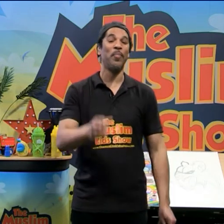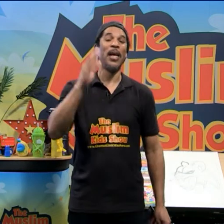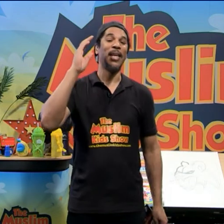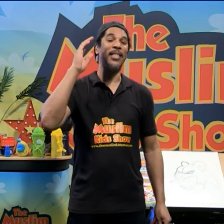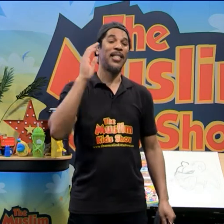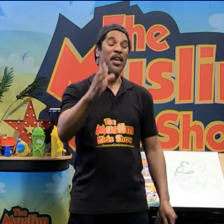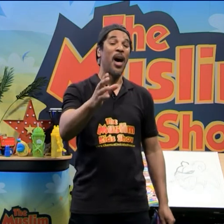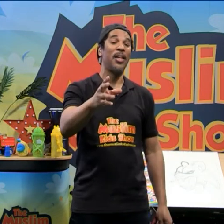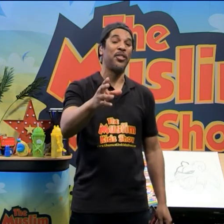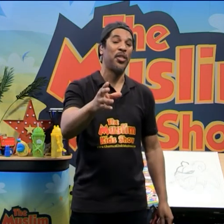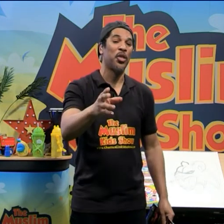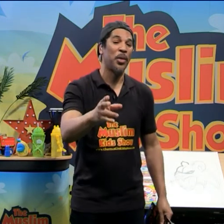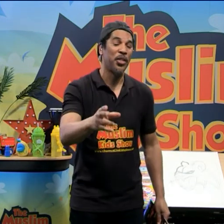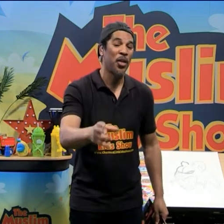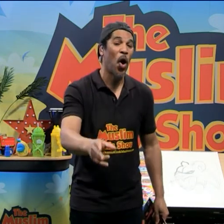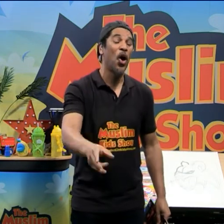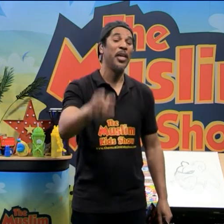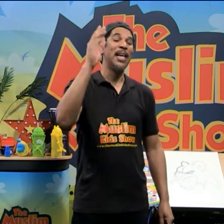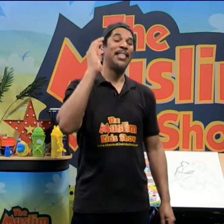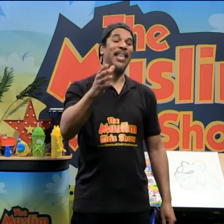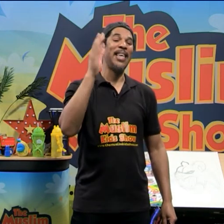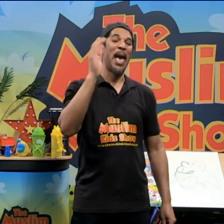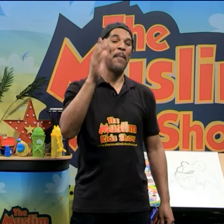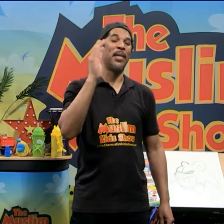do is send the answer to this question on